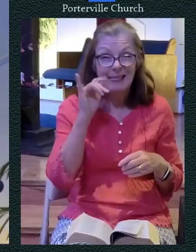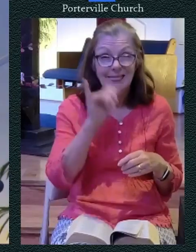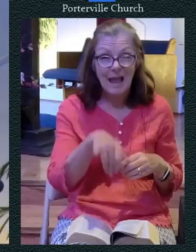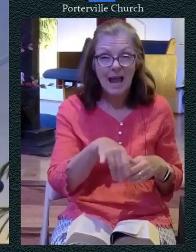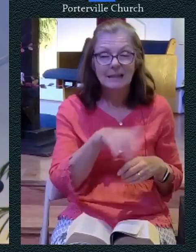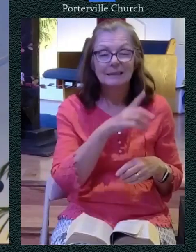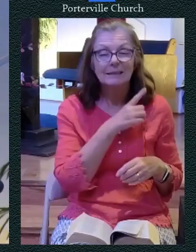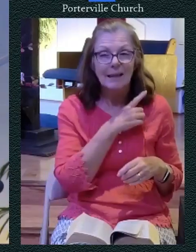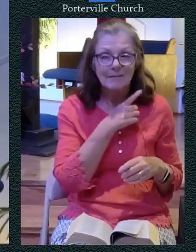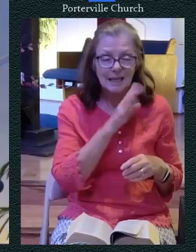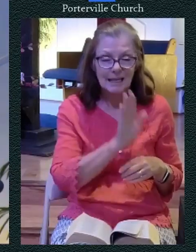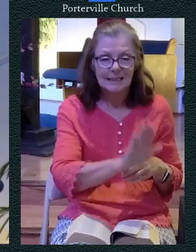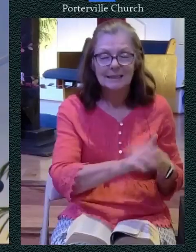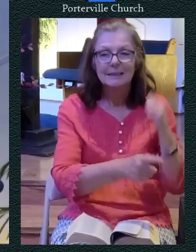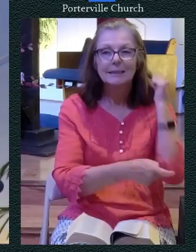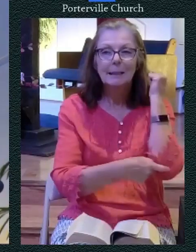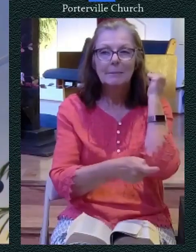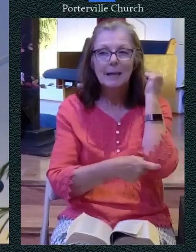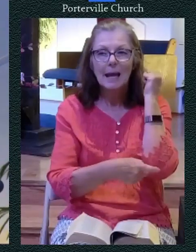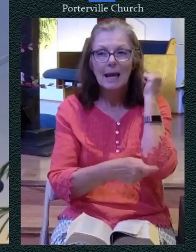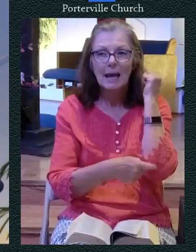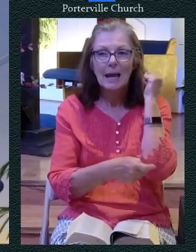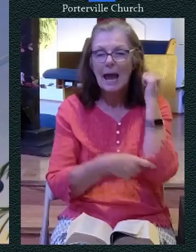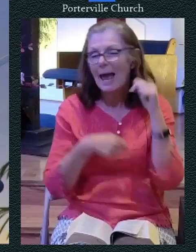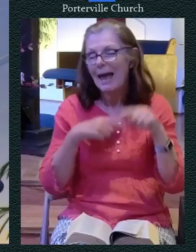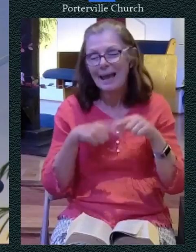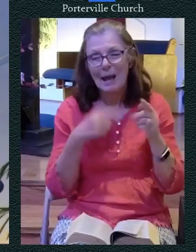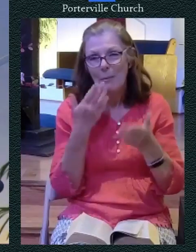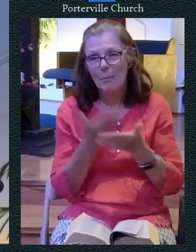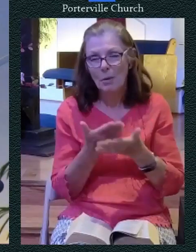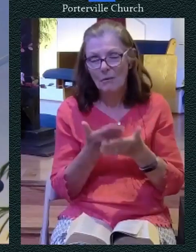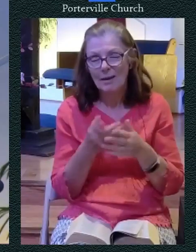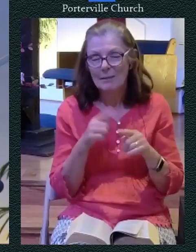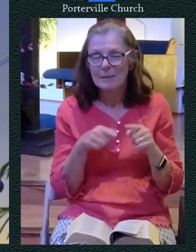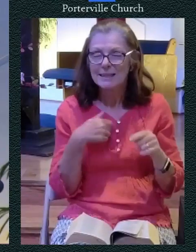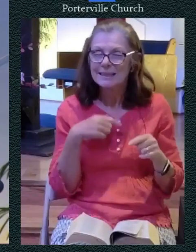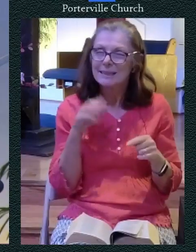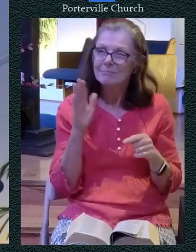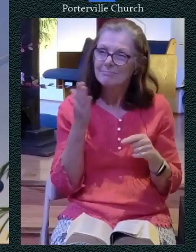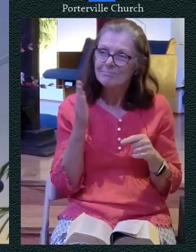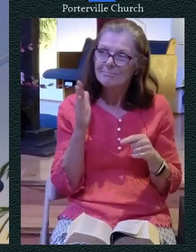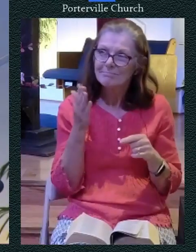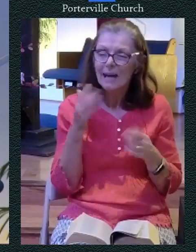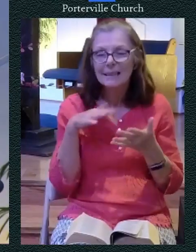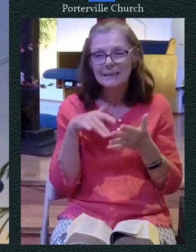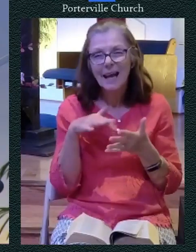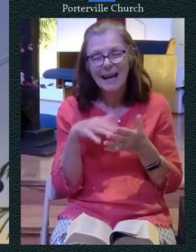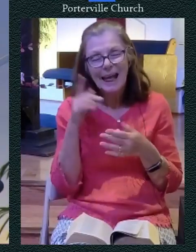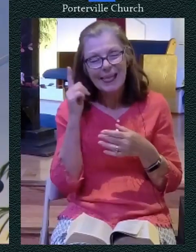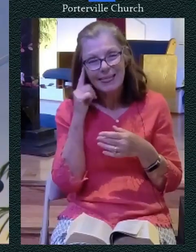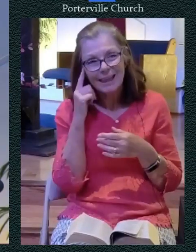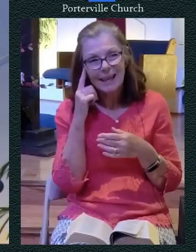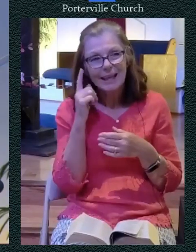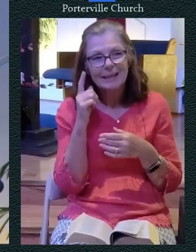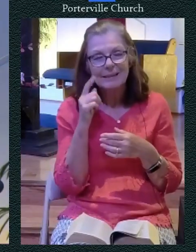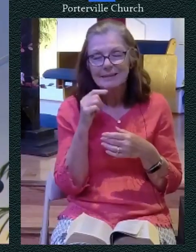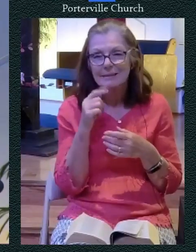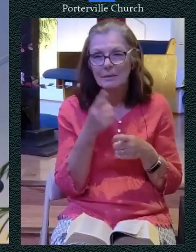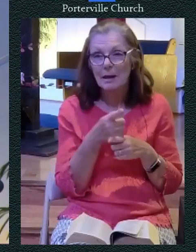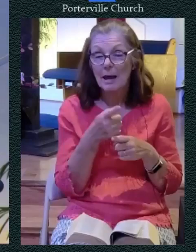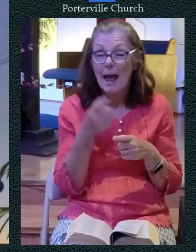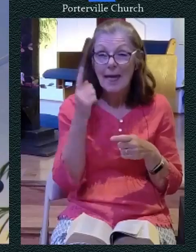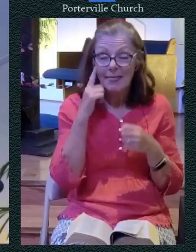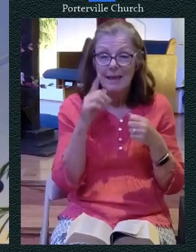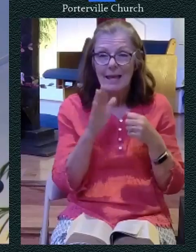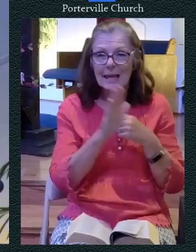this temptation occurred. I can't prove this, but this just seems to make sense to me. I think that this temptation occurred right